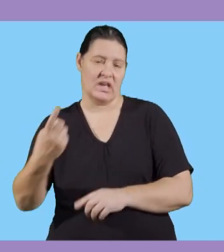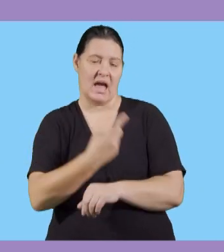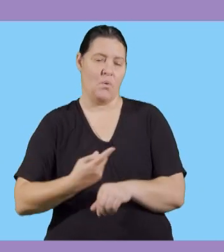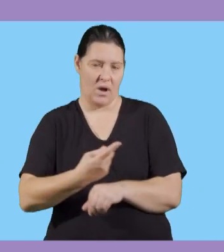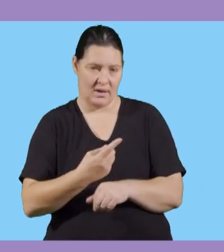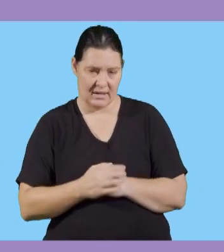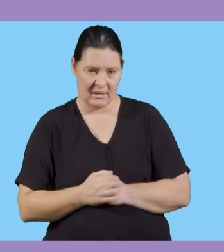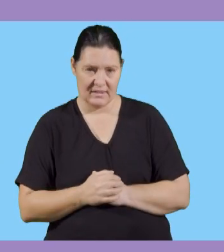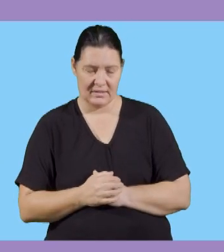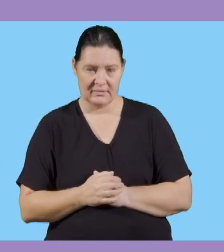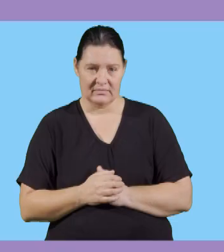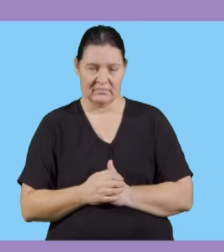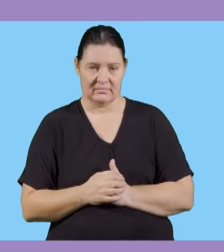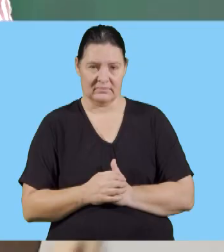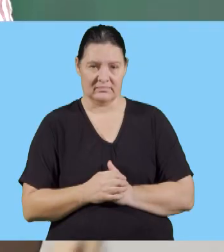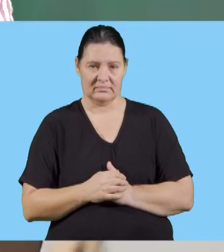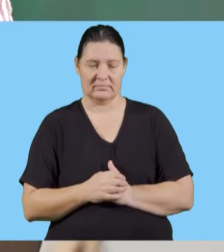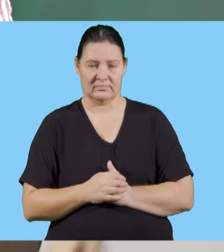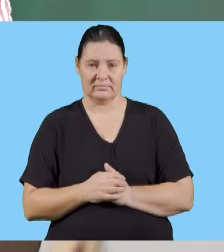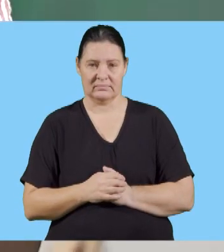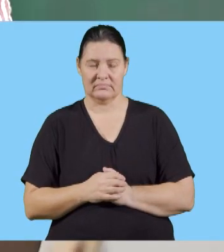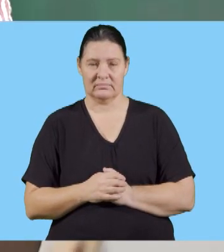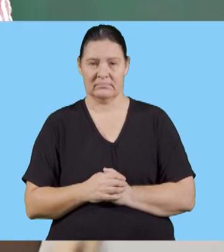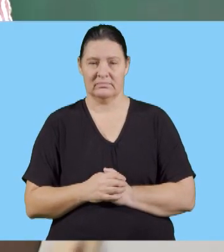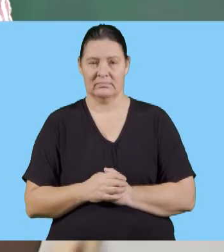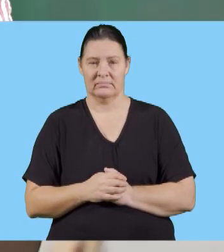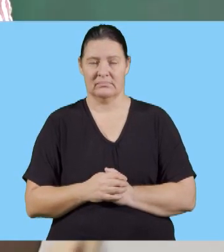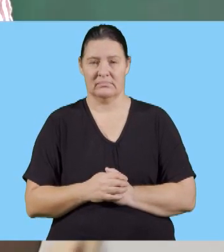is 75 kilometers per hour.